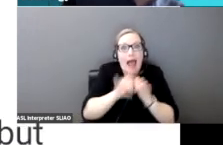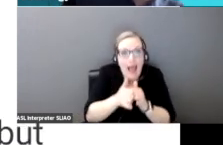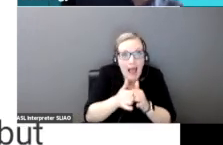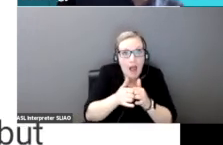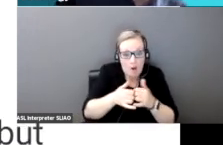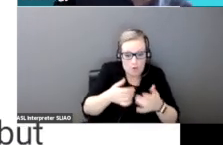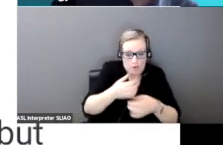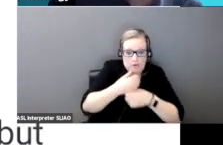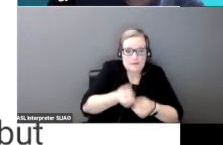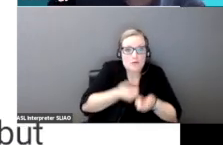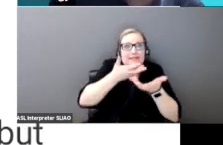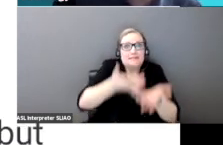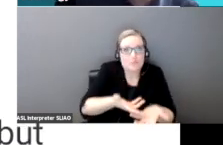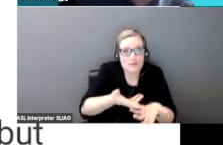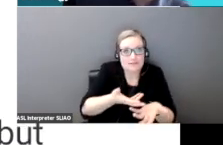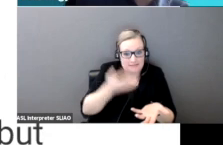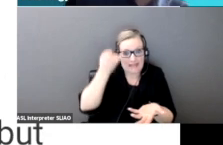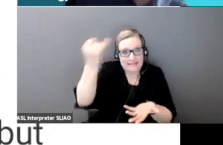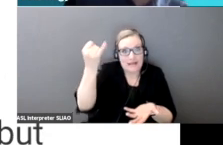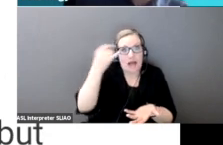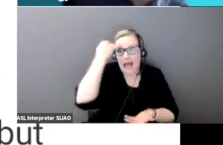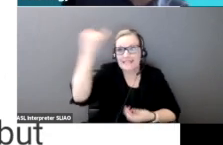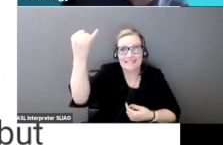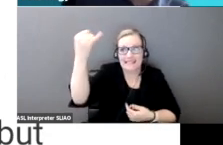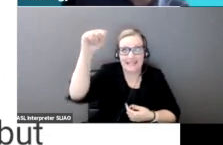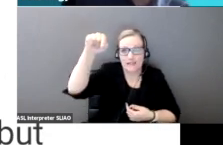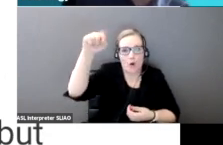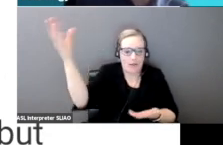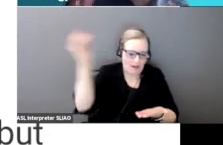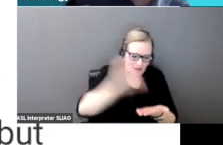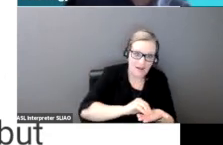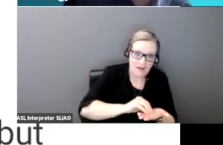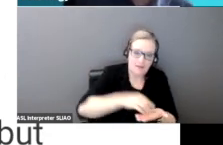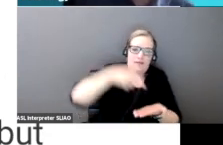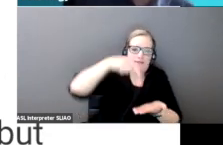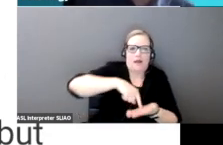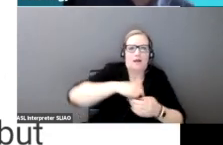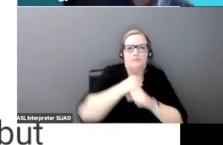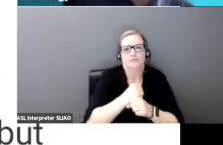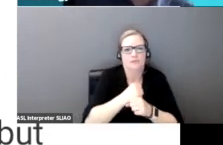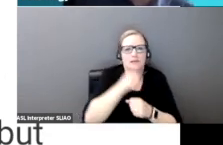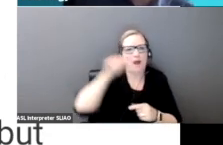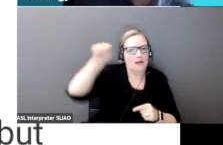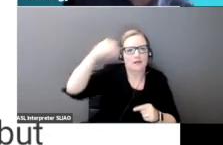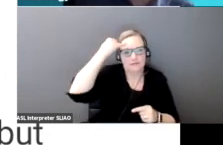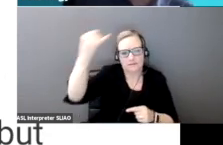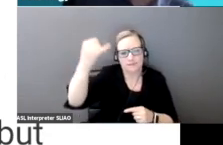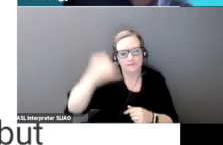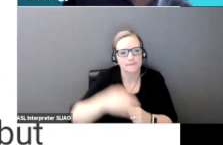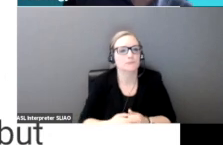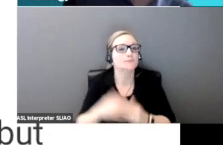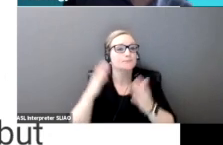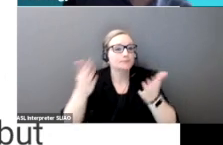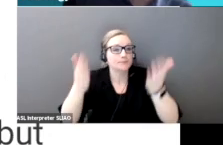Final myth, you can't use my business name, it's copyrighted. And this is something, engineers have